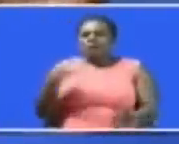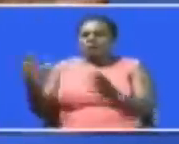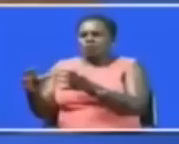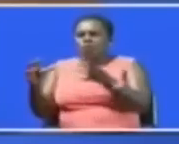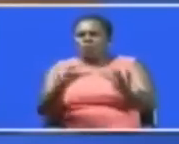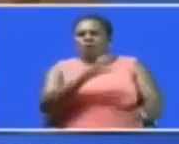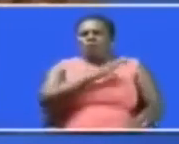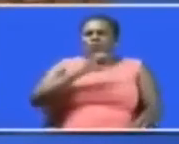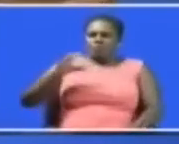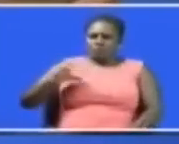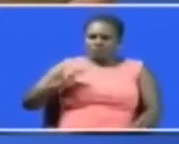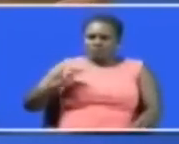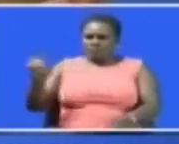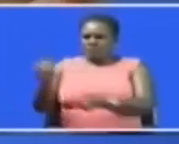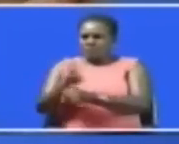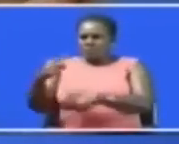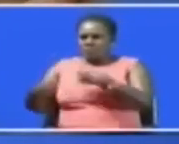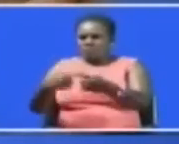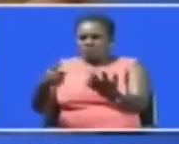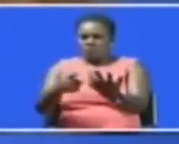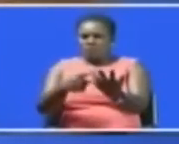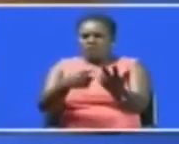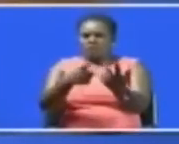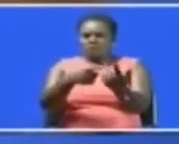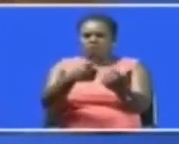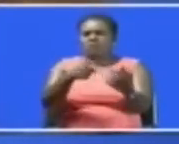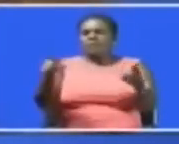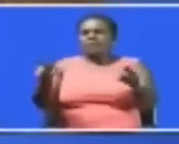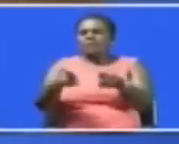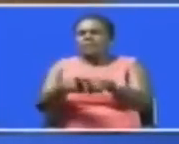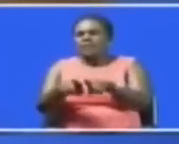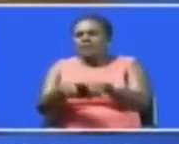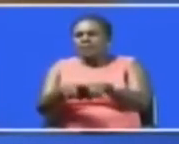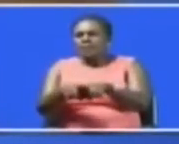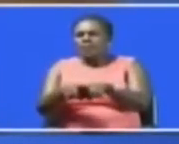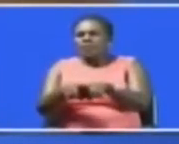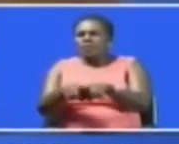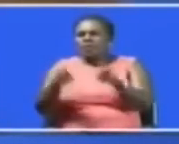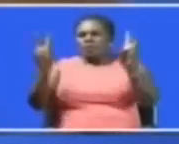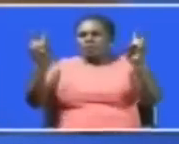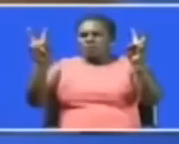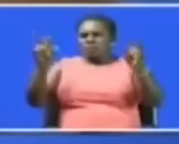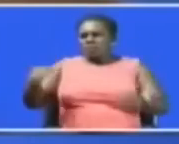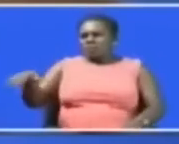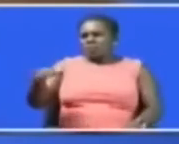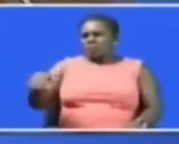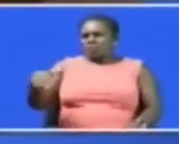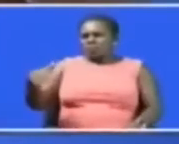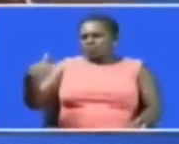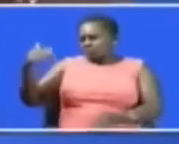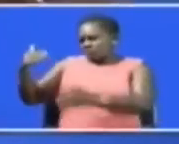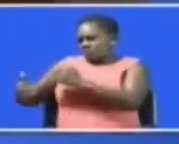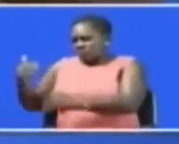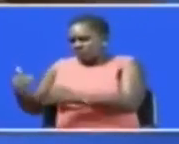bipartisan committee in the Senate that will oversee these processes of census and ultimately the question of constituency